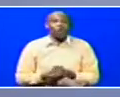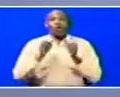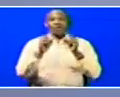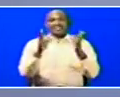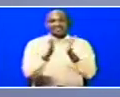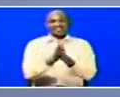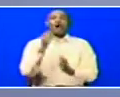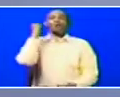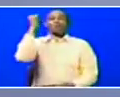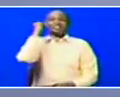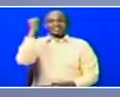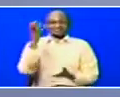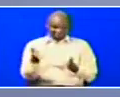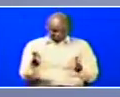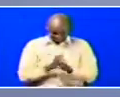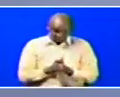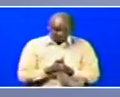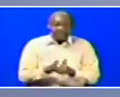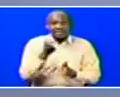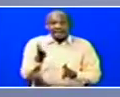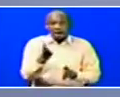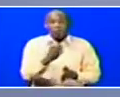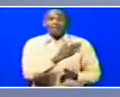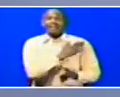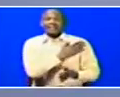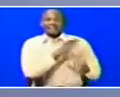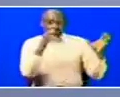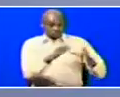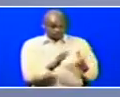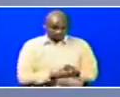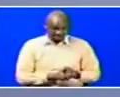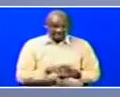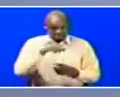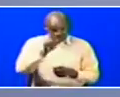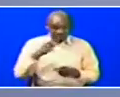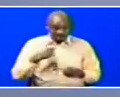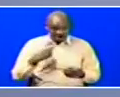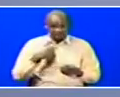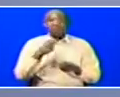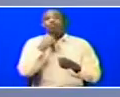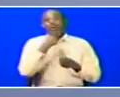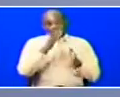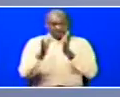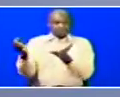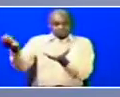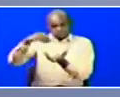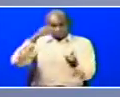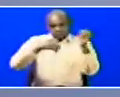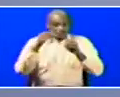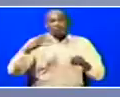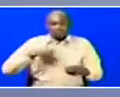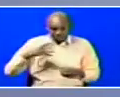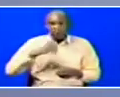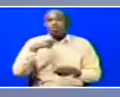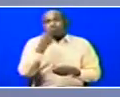All right, to some politics now. And the National Super Alliance has held a fundraiser for the victims and families of the victims